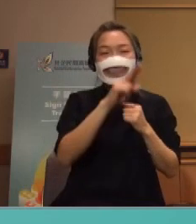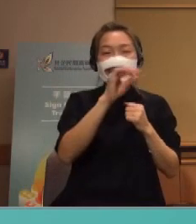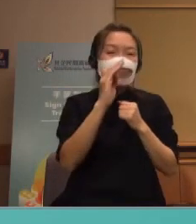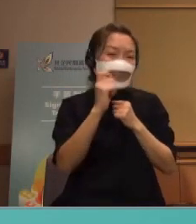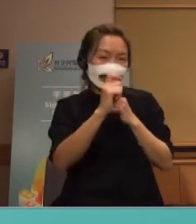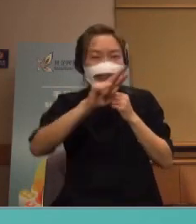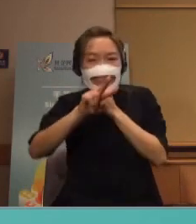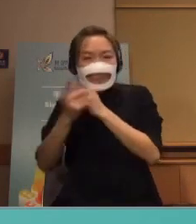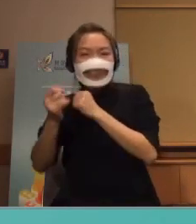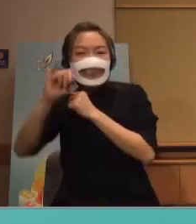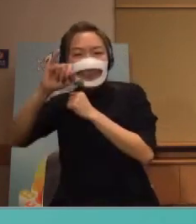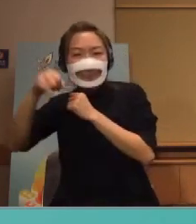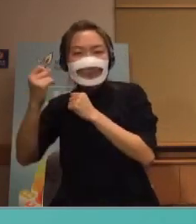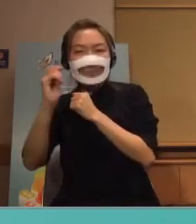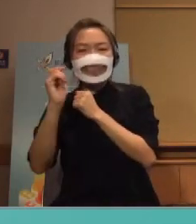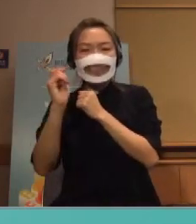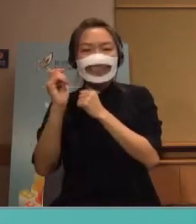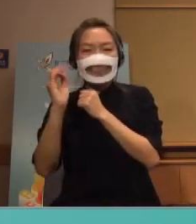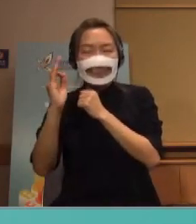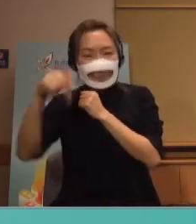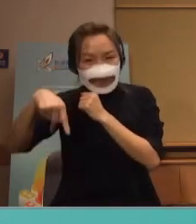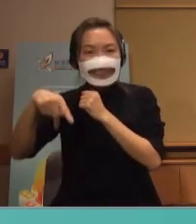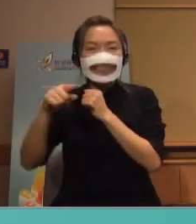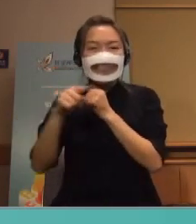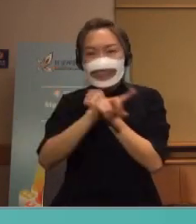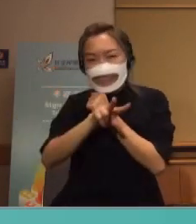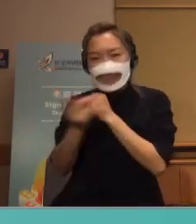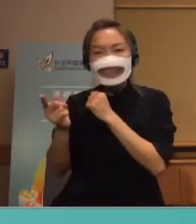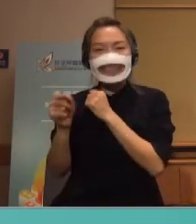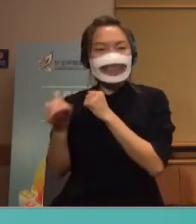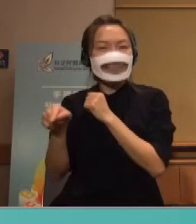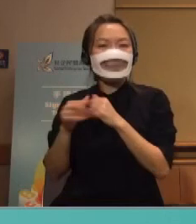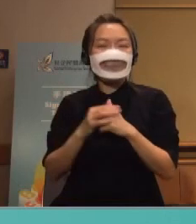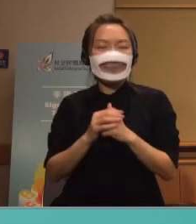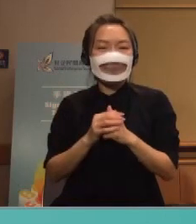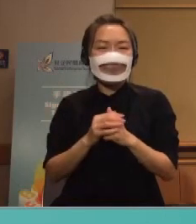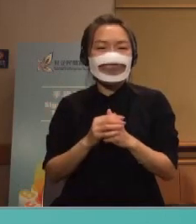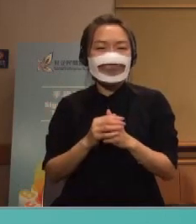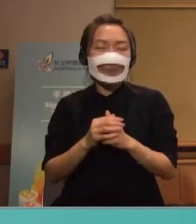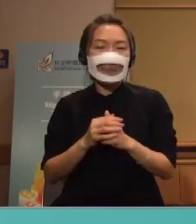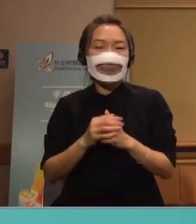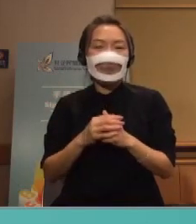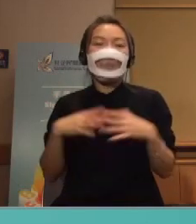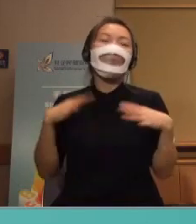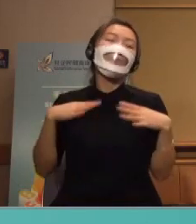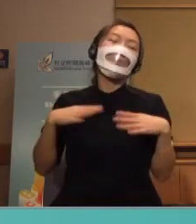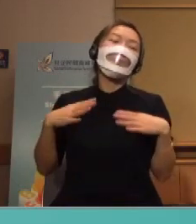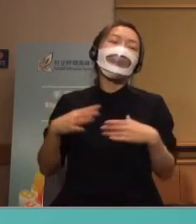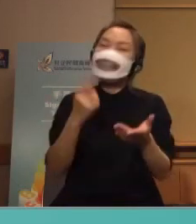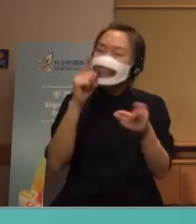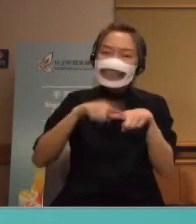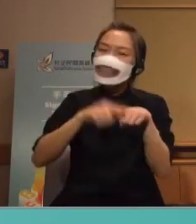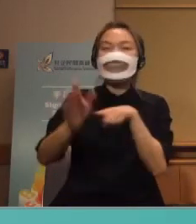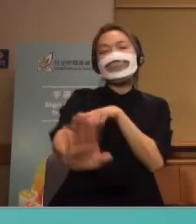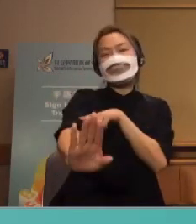change it. So our NFT on-chain is immutable already, but so we're doing this just for fun, for people to do a mutable NFT.